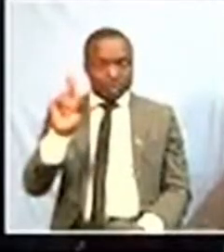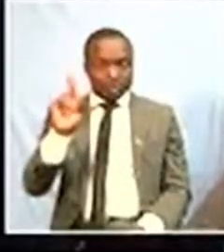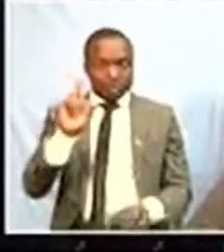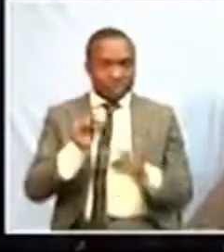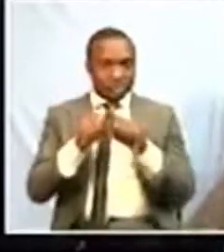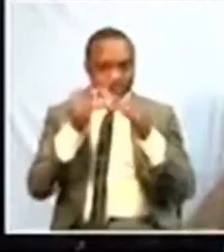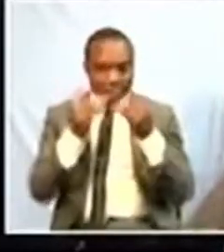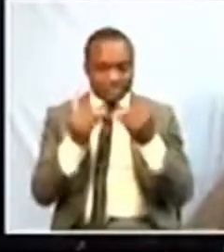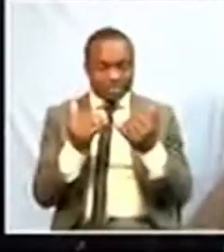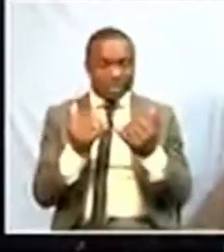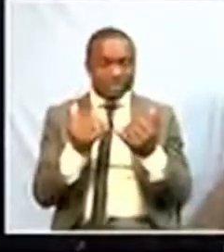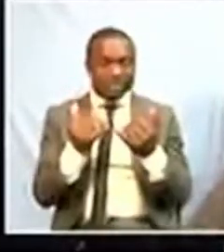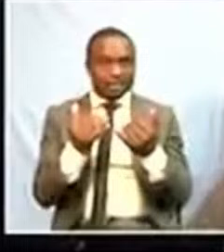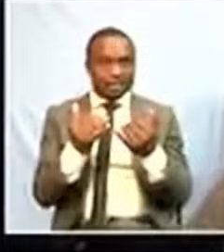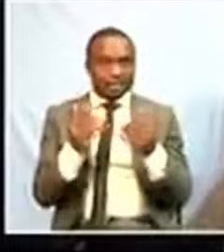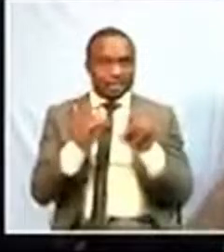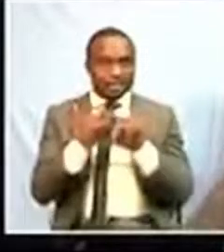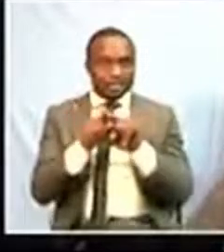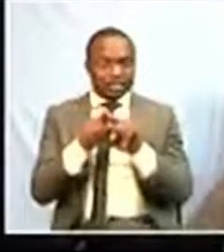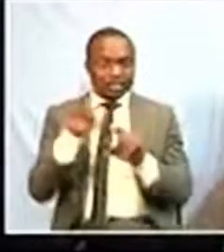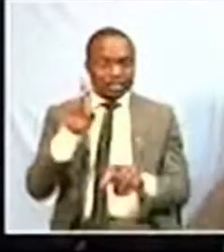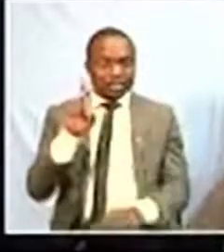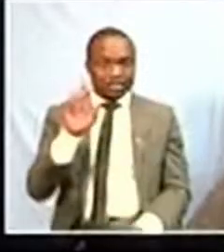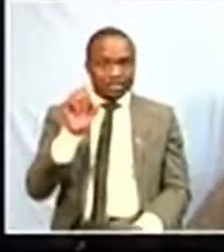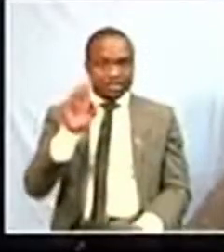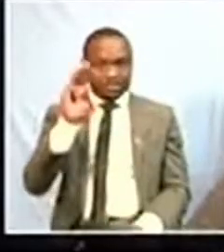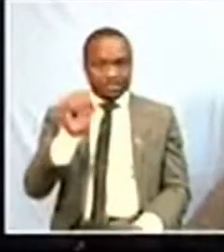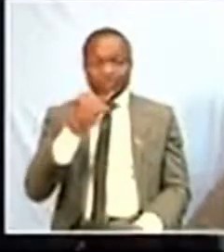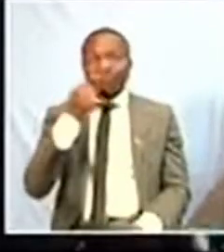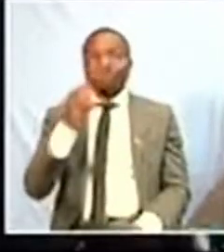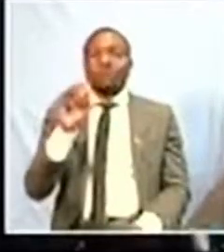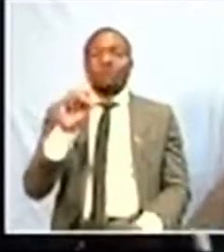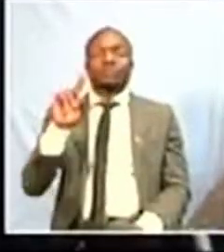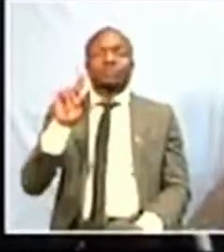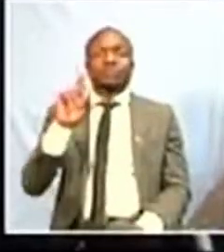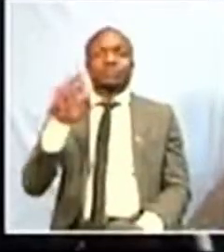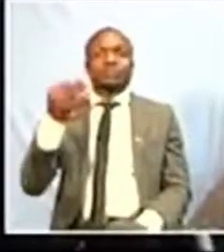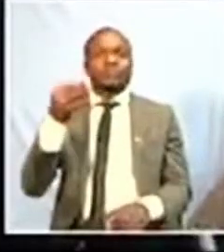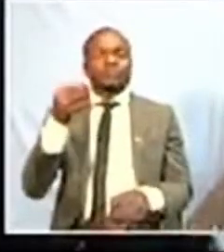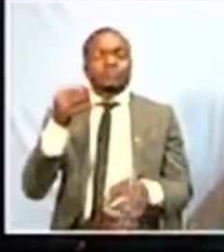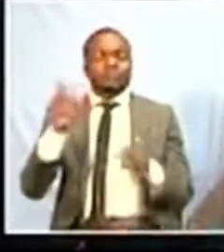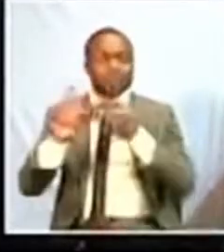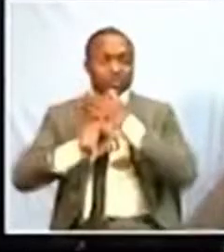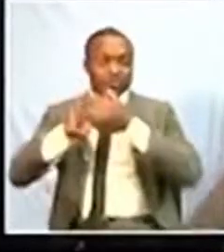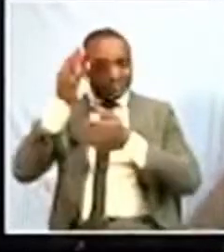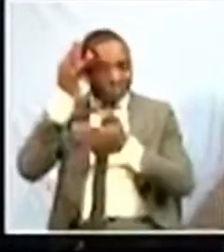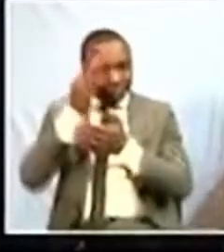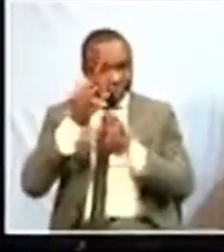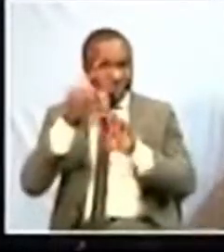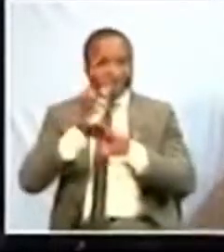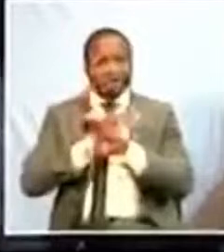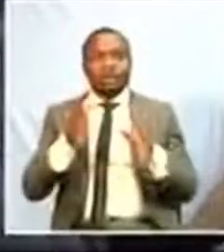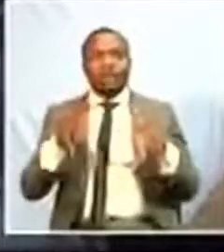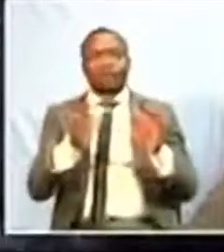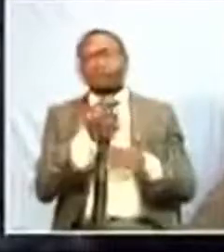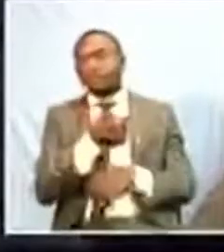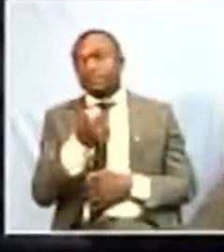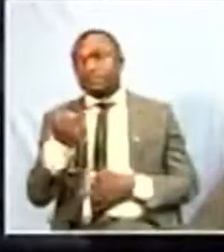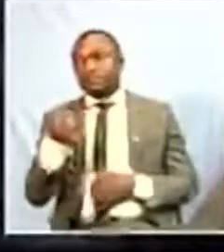MDF, how do we trust such? Town clerk, before I allow other